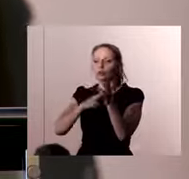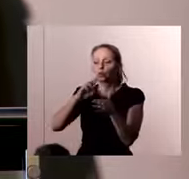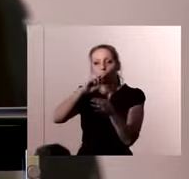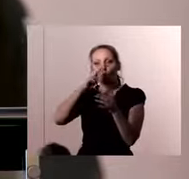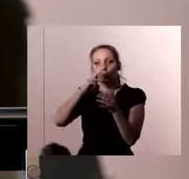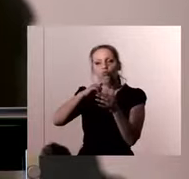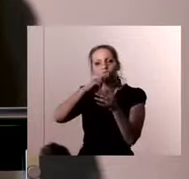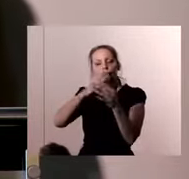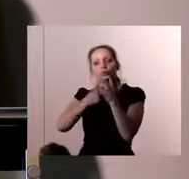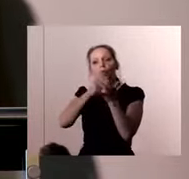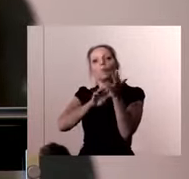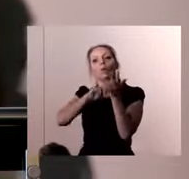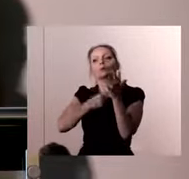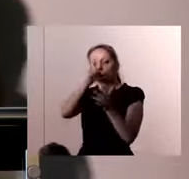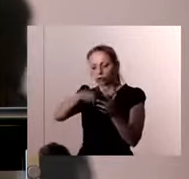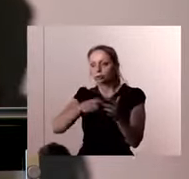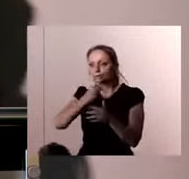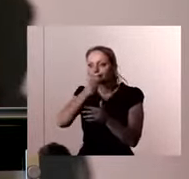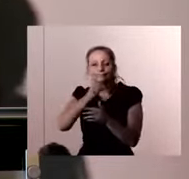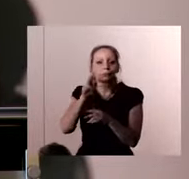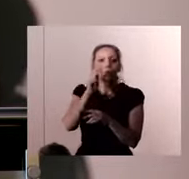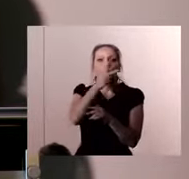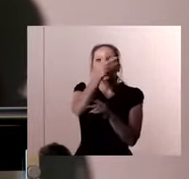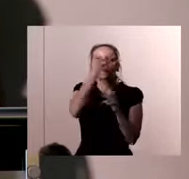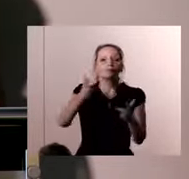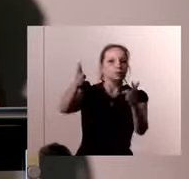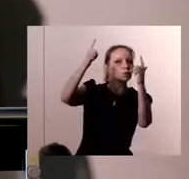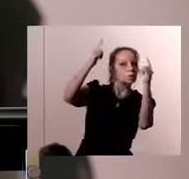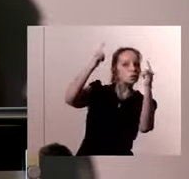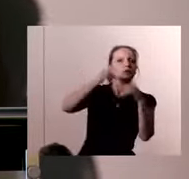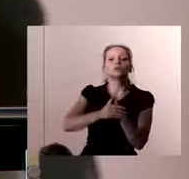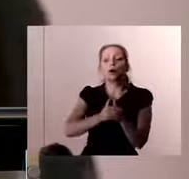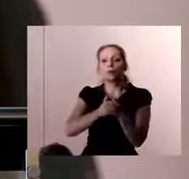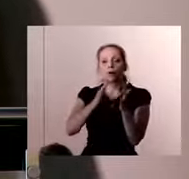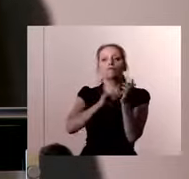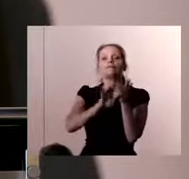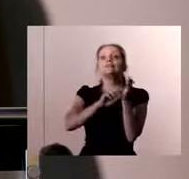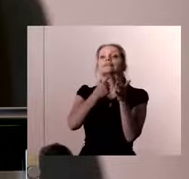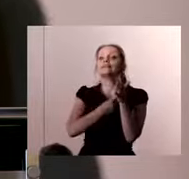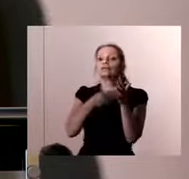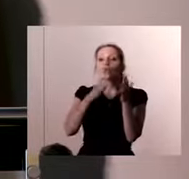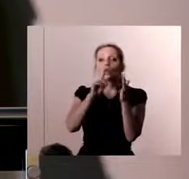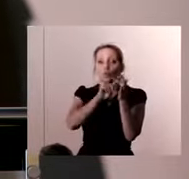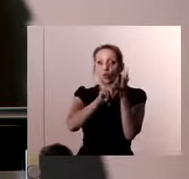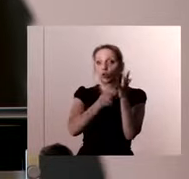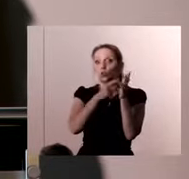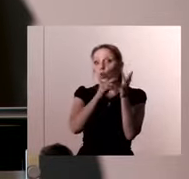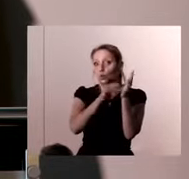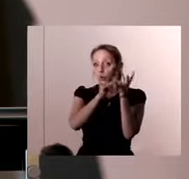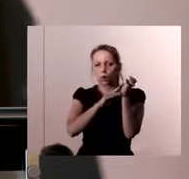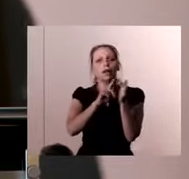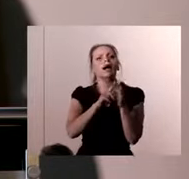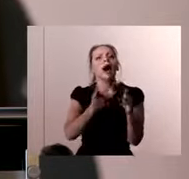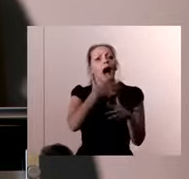tracked down the head of the Council of Eurozone Financial Ministers, and they asked him, would the ministers be meeting